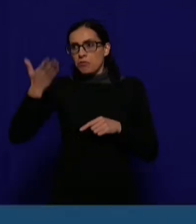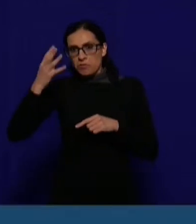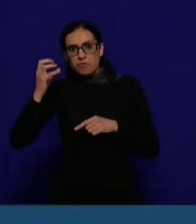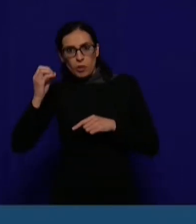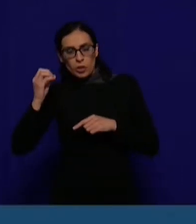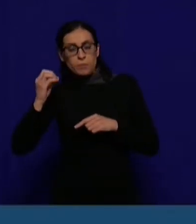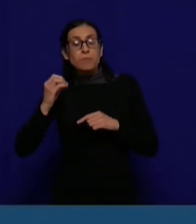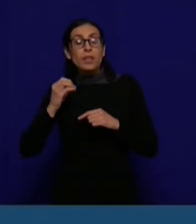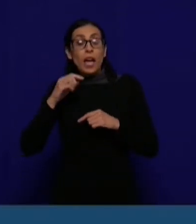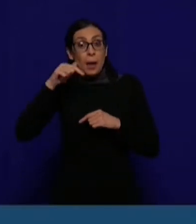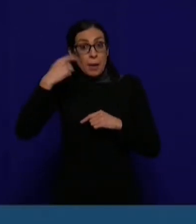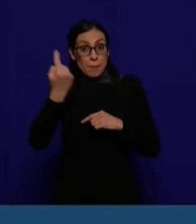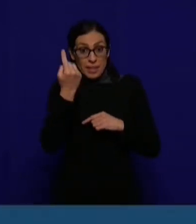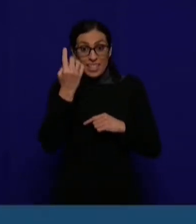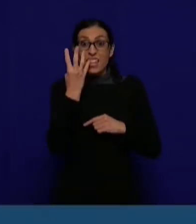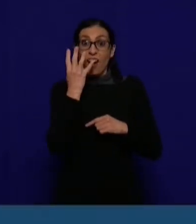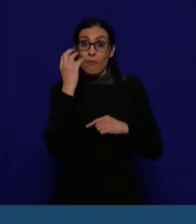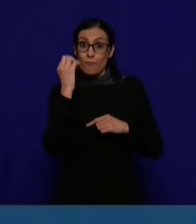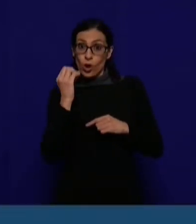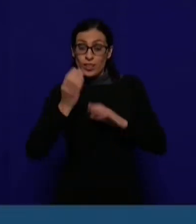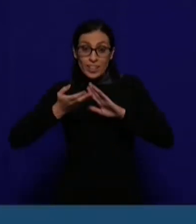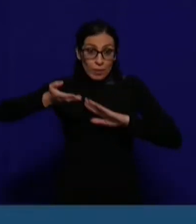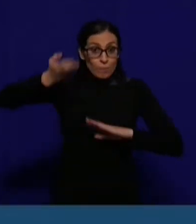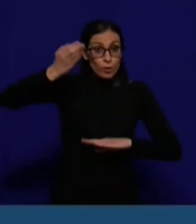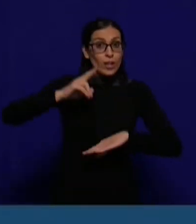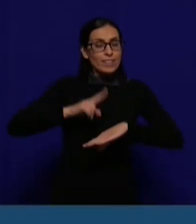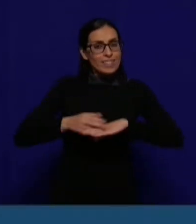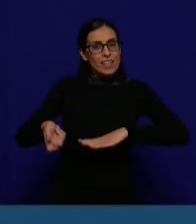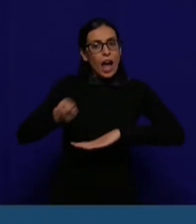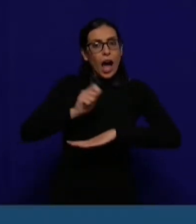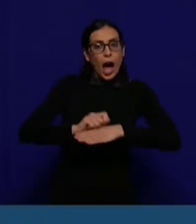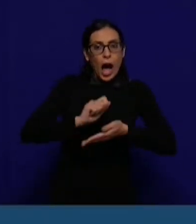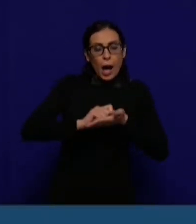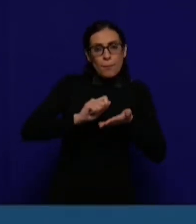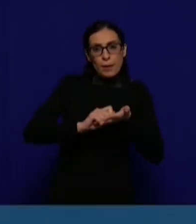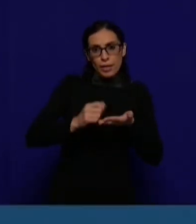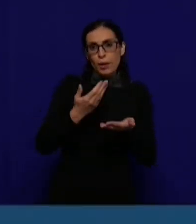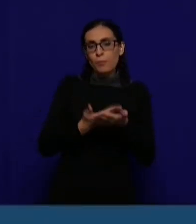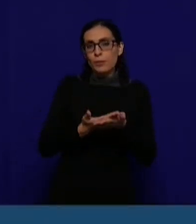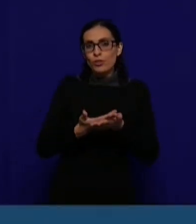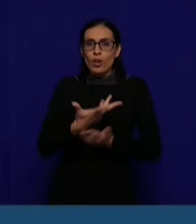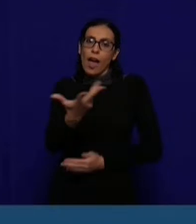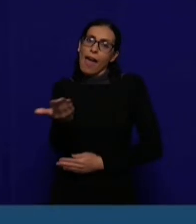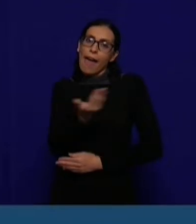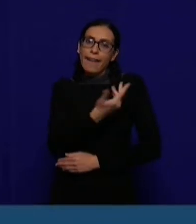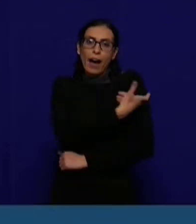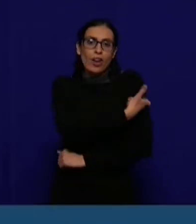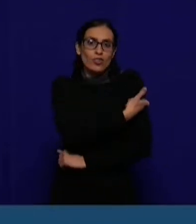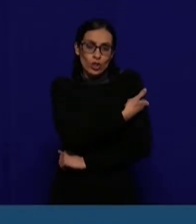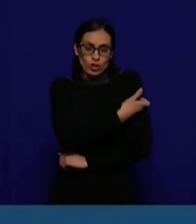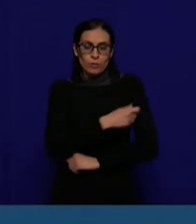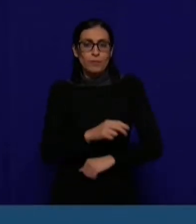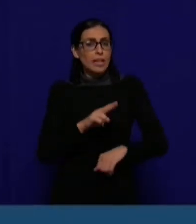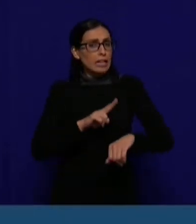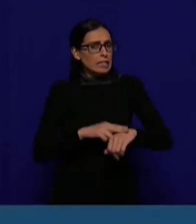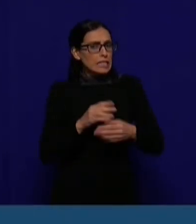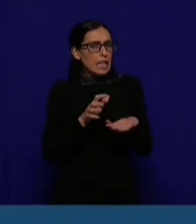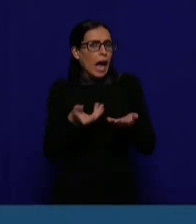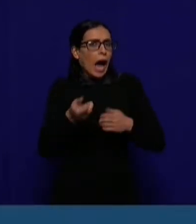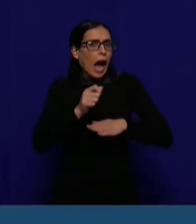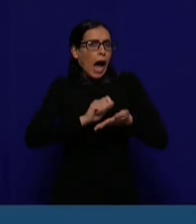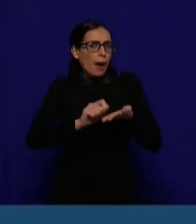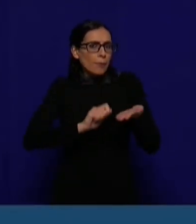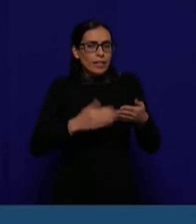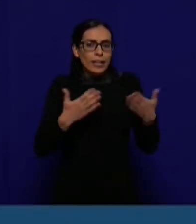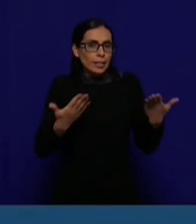40 sena tista' tapplika magħna biex aħna nkun nistgħu wkoll inlaqmuk. Tistgħu tapplikaw billi titlu